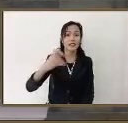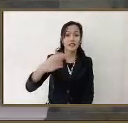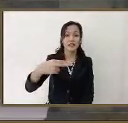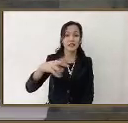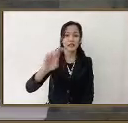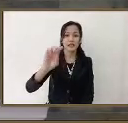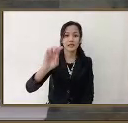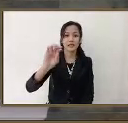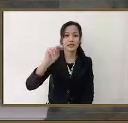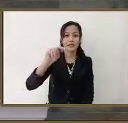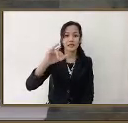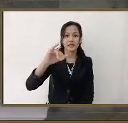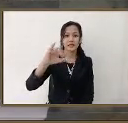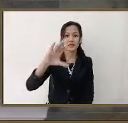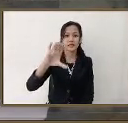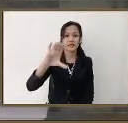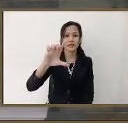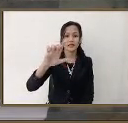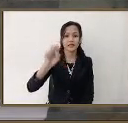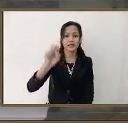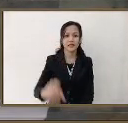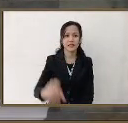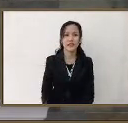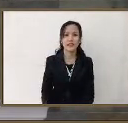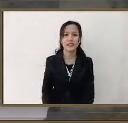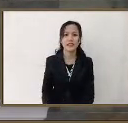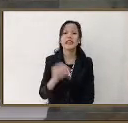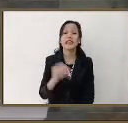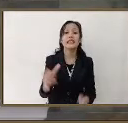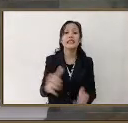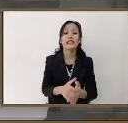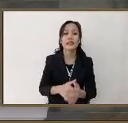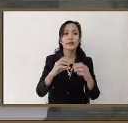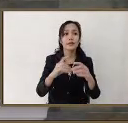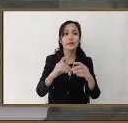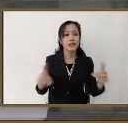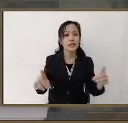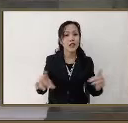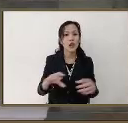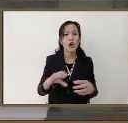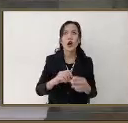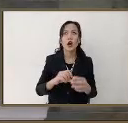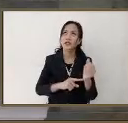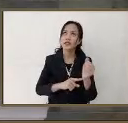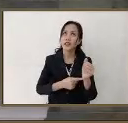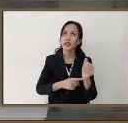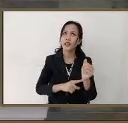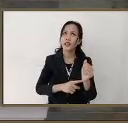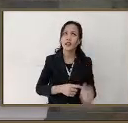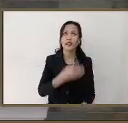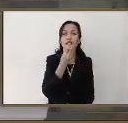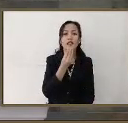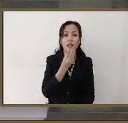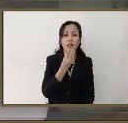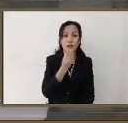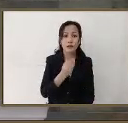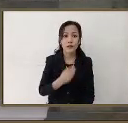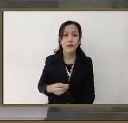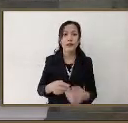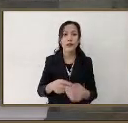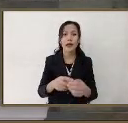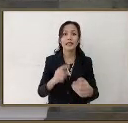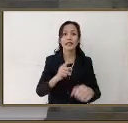the Septuagint translation of the Hebrew Scriptures. Nag-originate po sila from the Septuagint translation of the